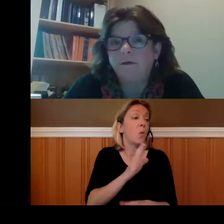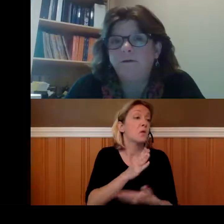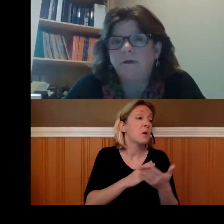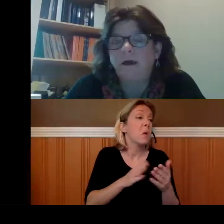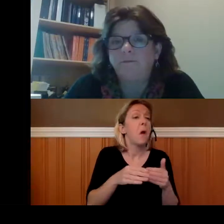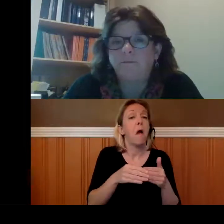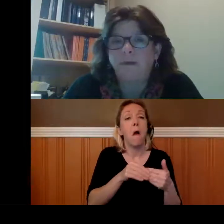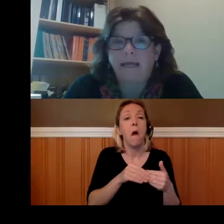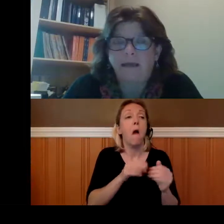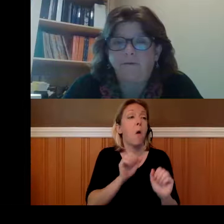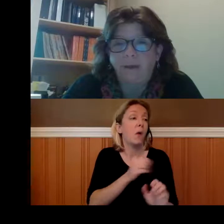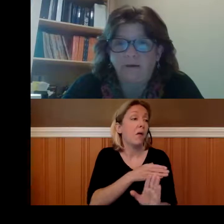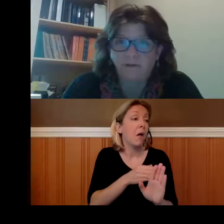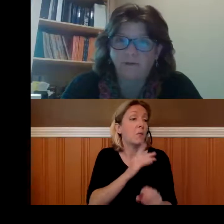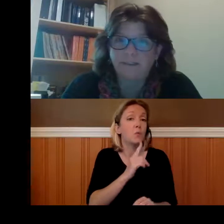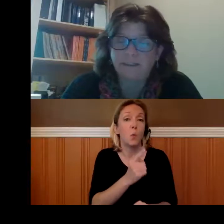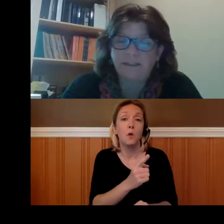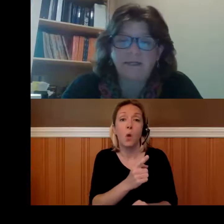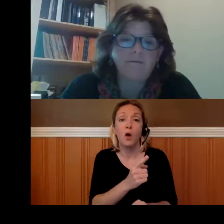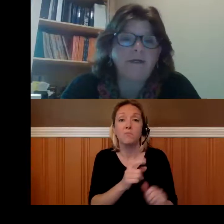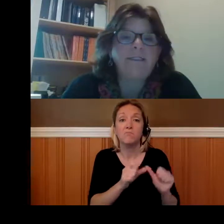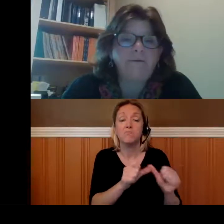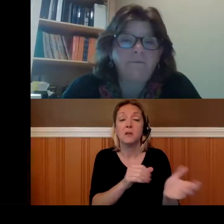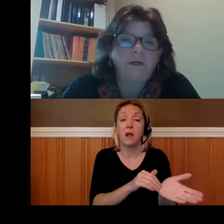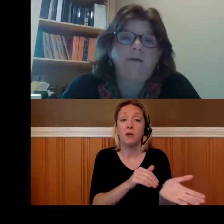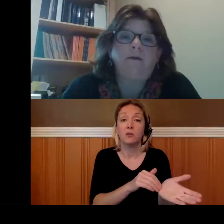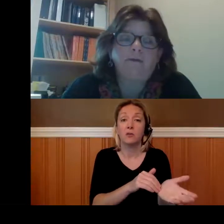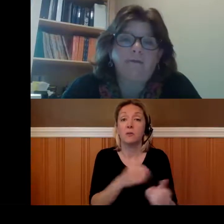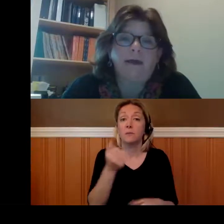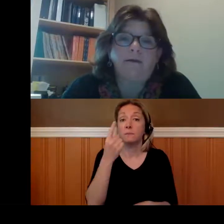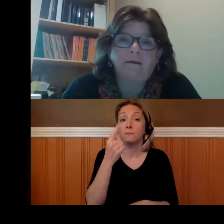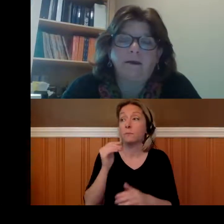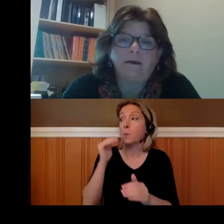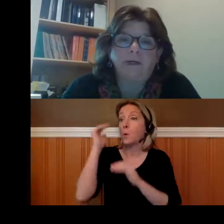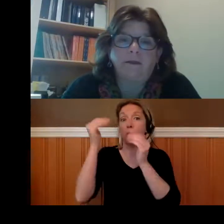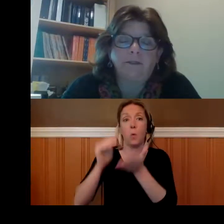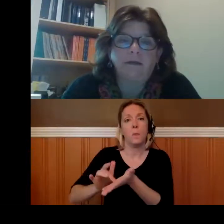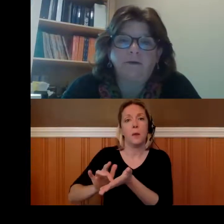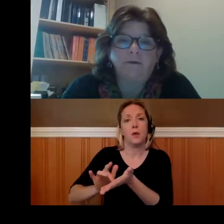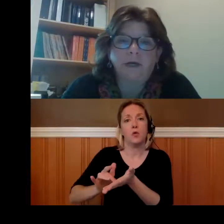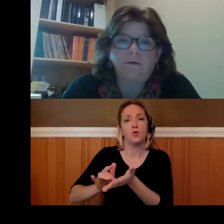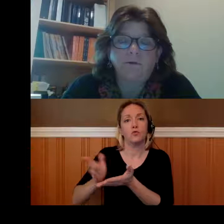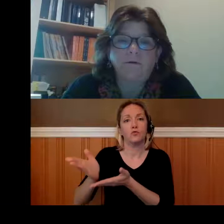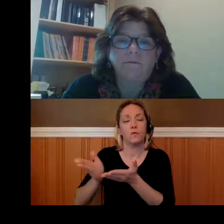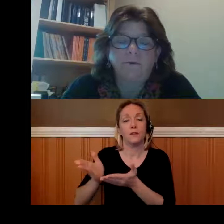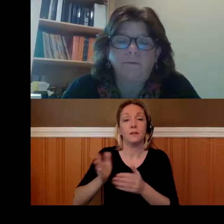of medical services is very different than a younger child's world